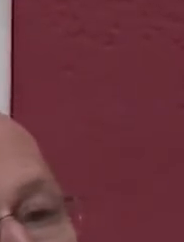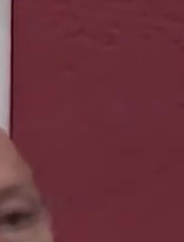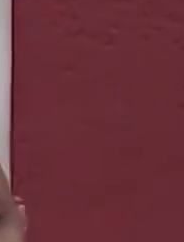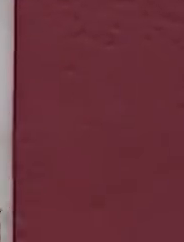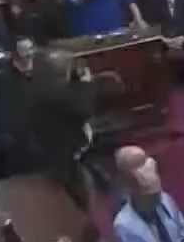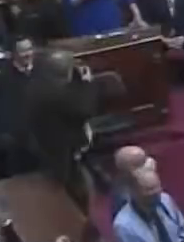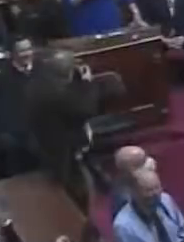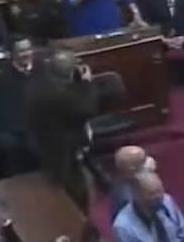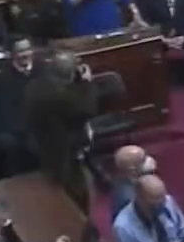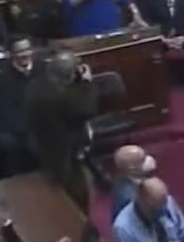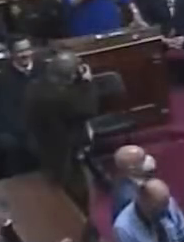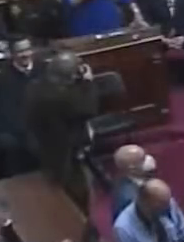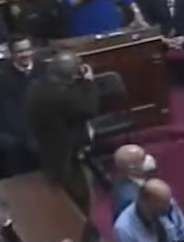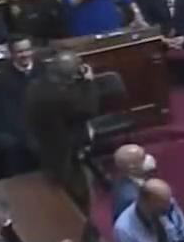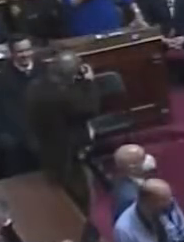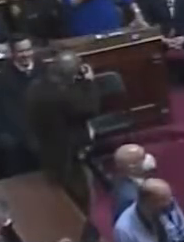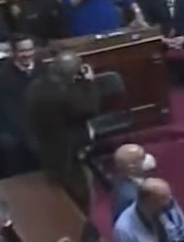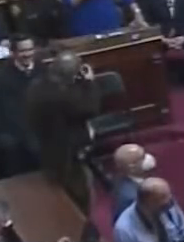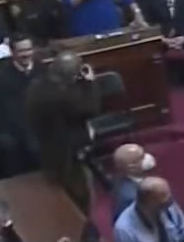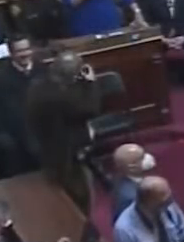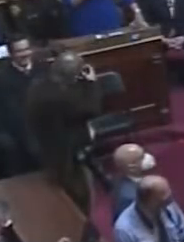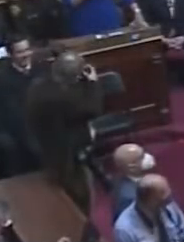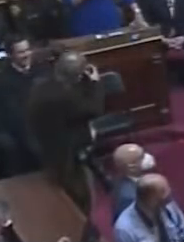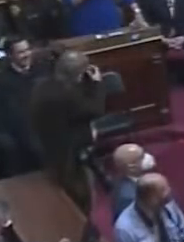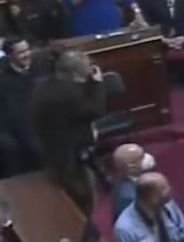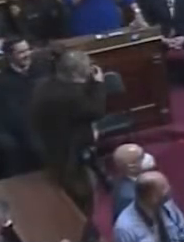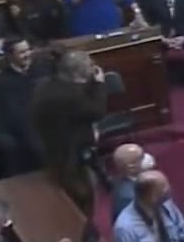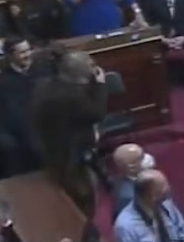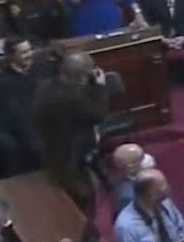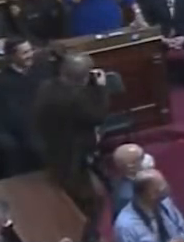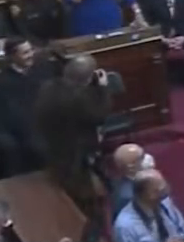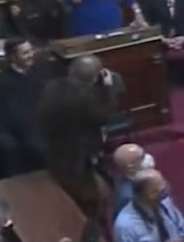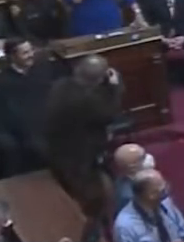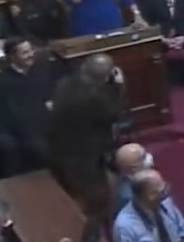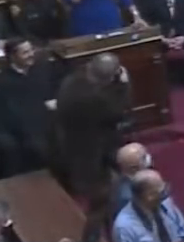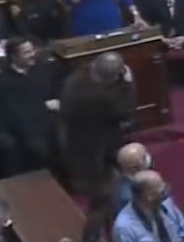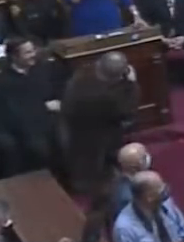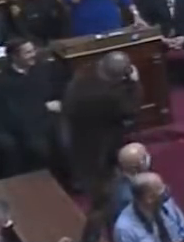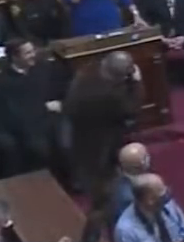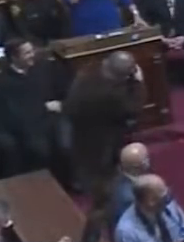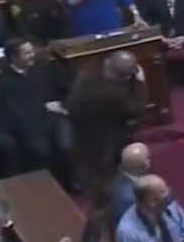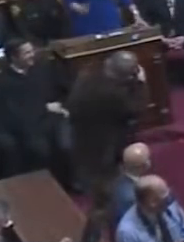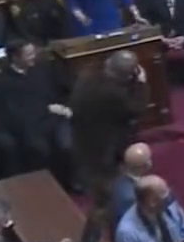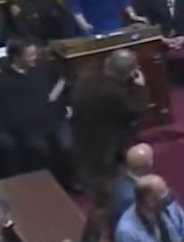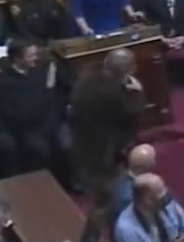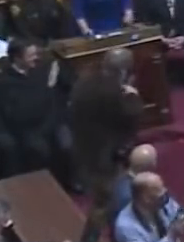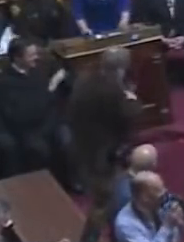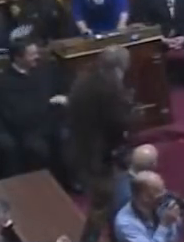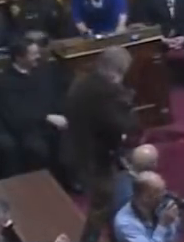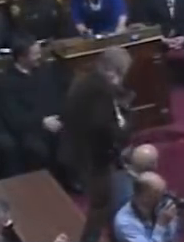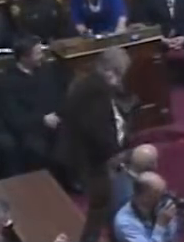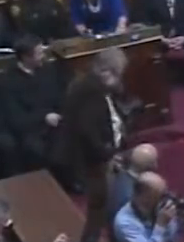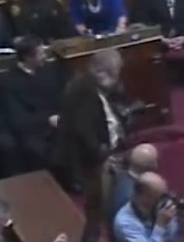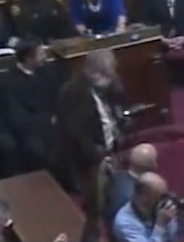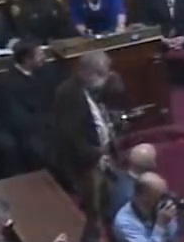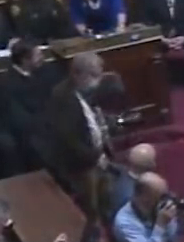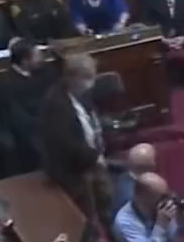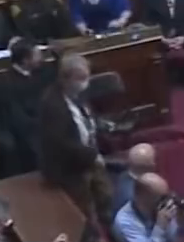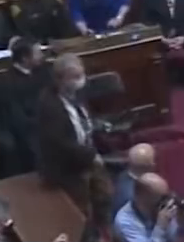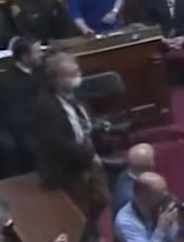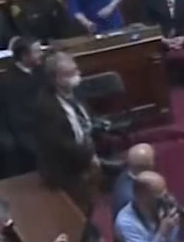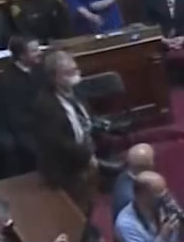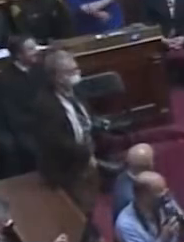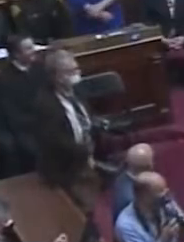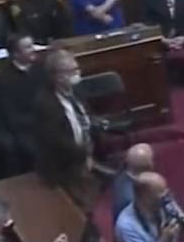unanimous consent to return to the 7th order of business for the purpose of introducing and considering a resolution. The lady from the 49th asks